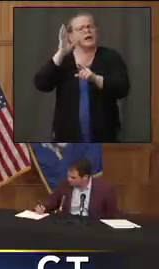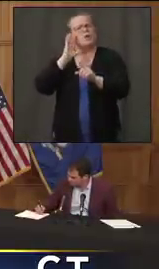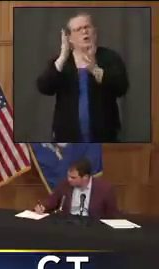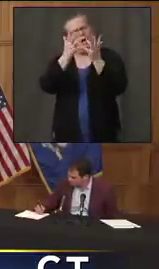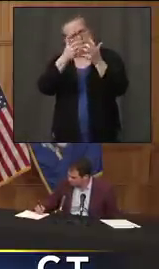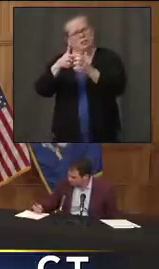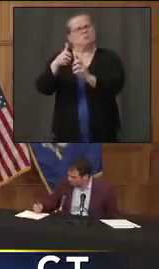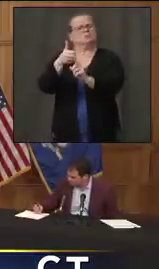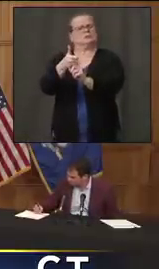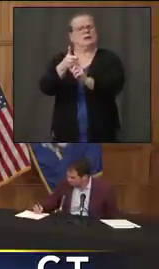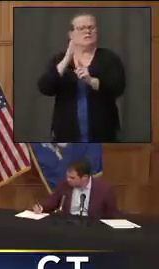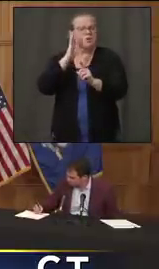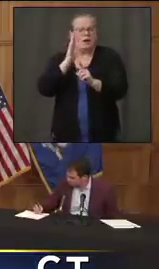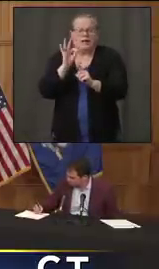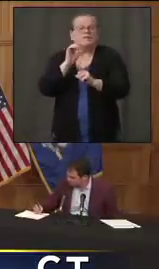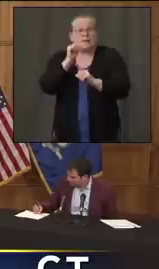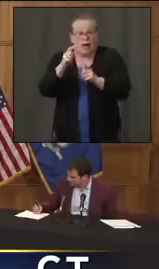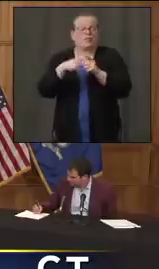The Hartford Courant.